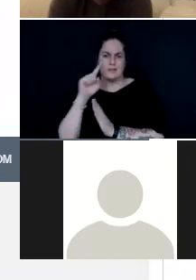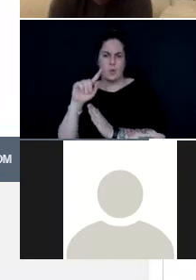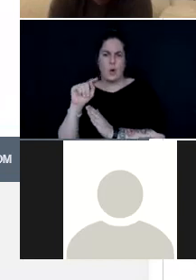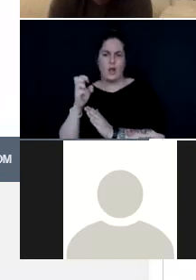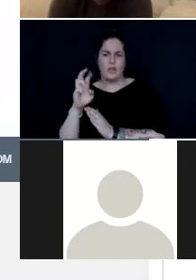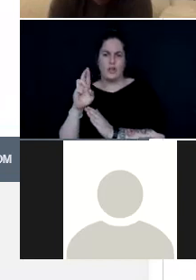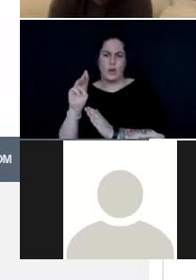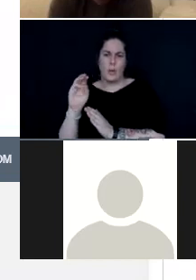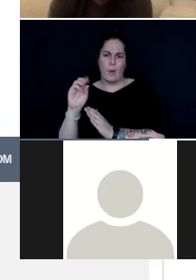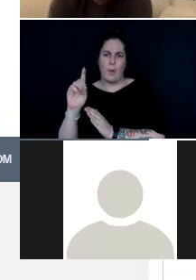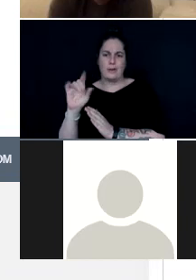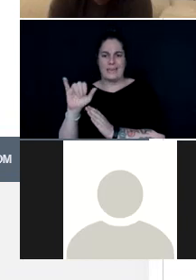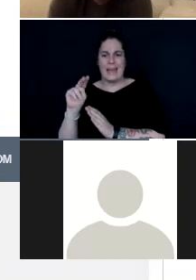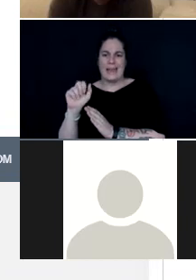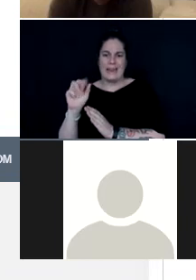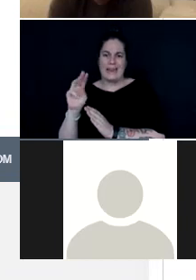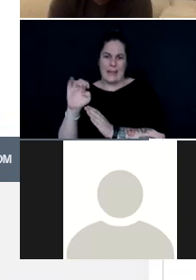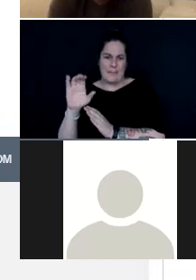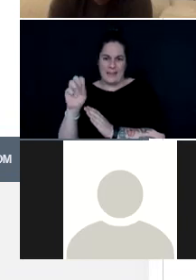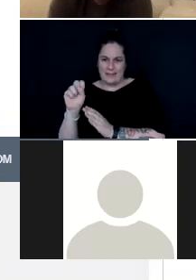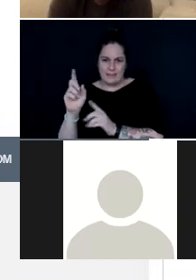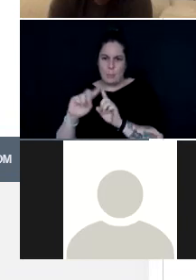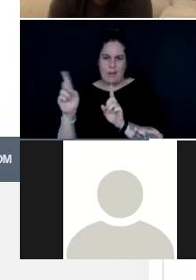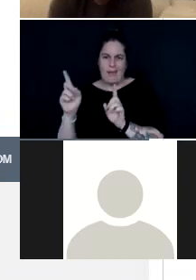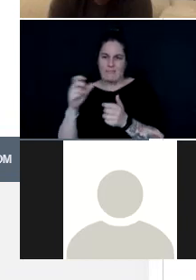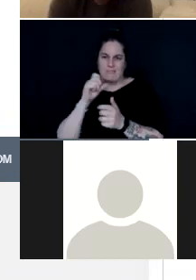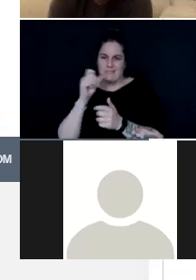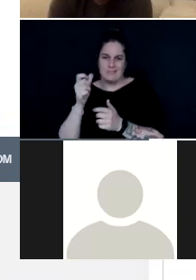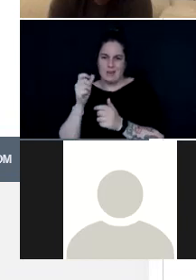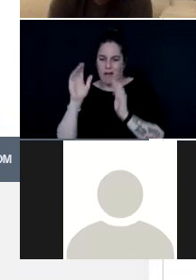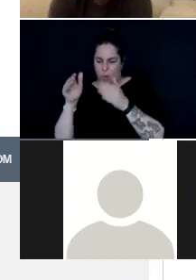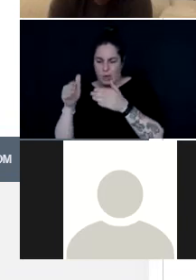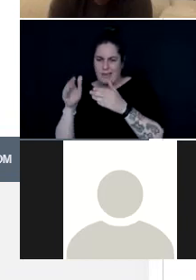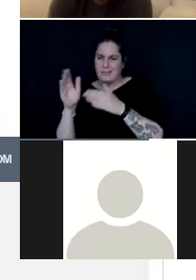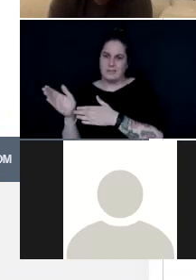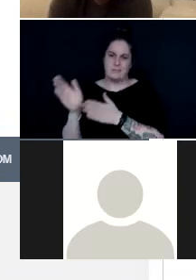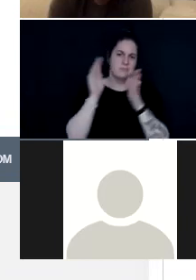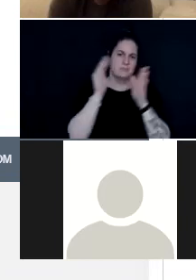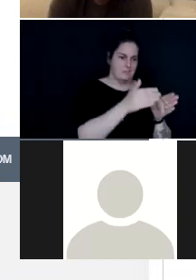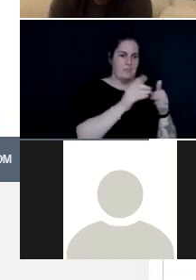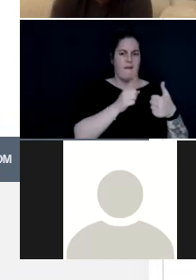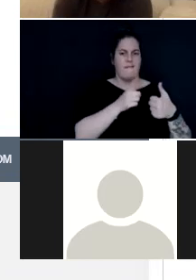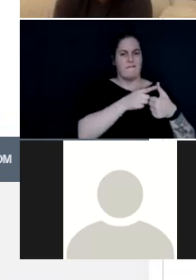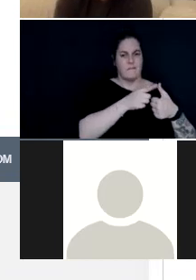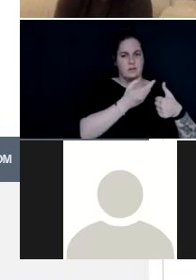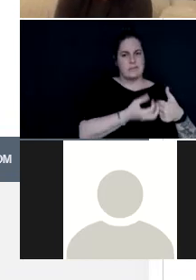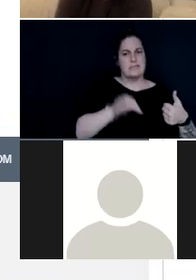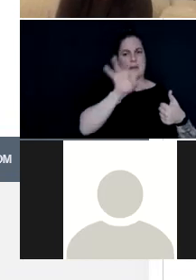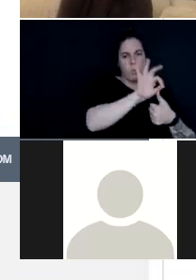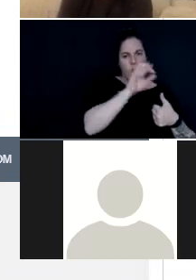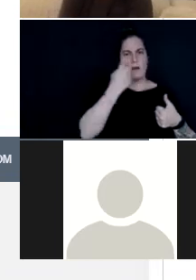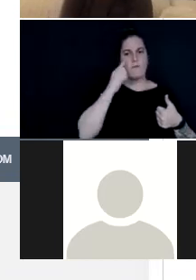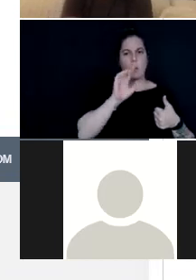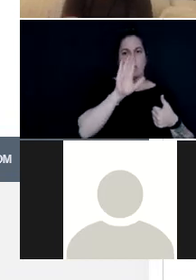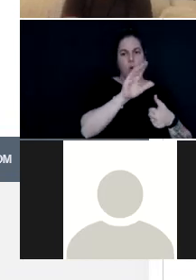on. And this is the one that you'll practice with in your discussions and in your problem set.